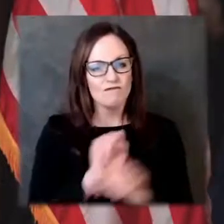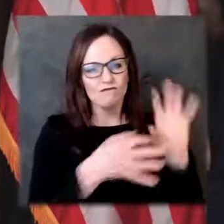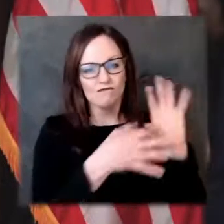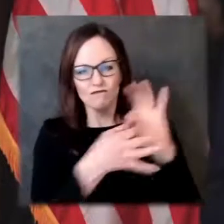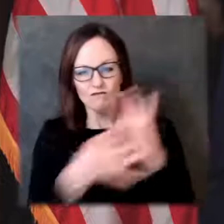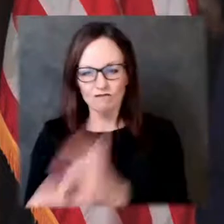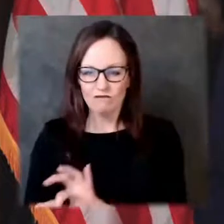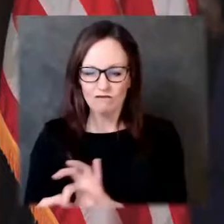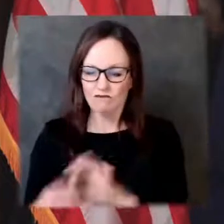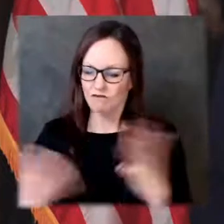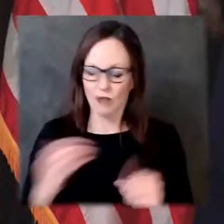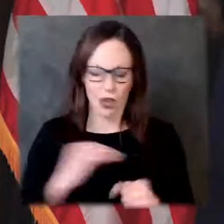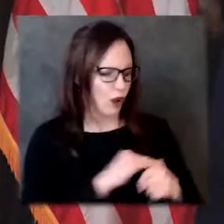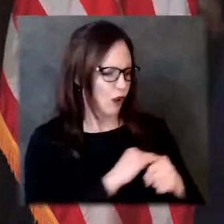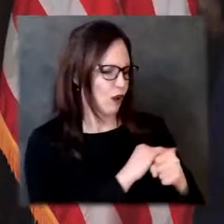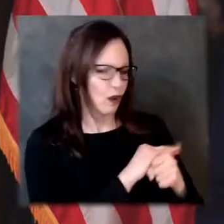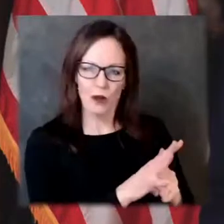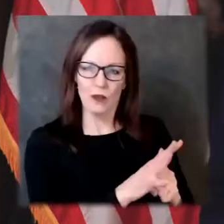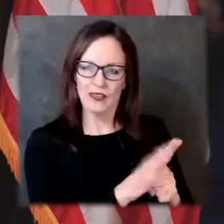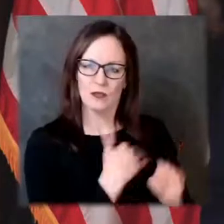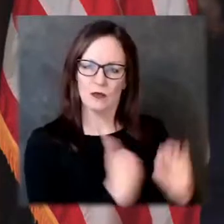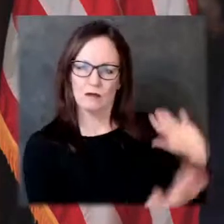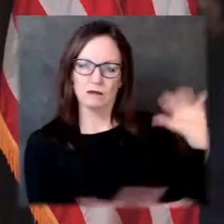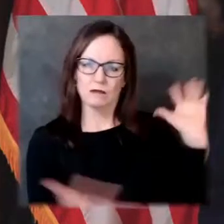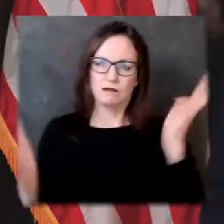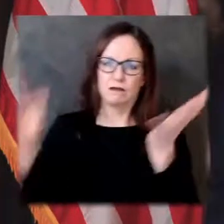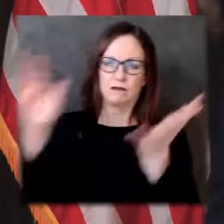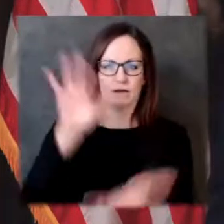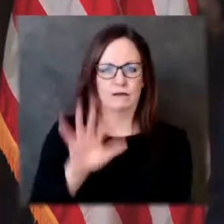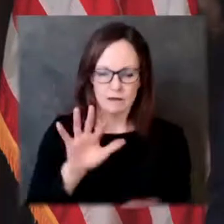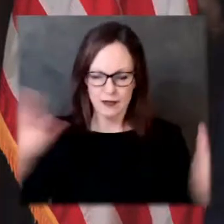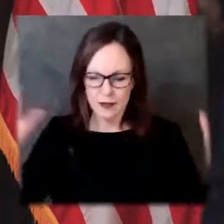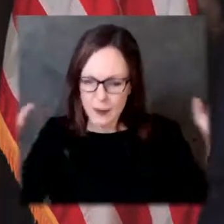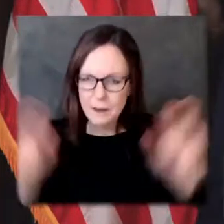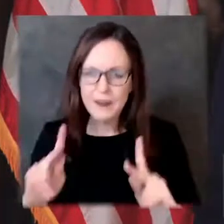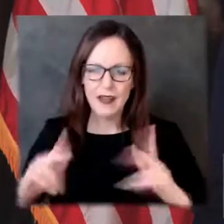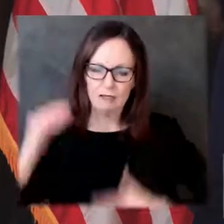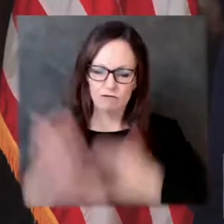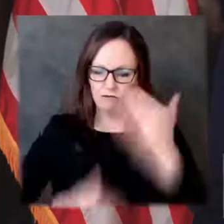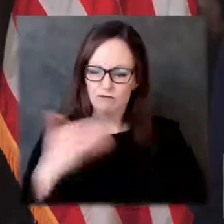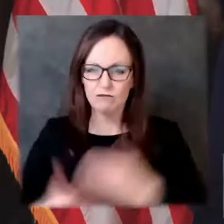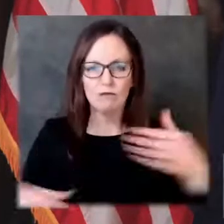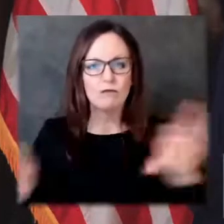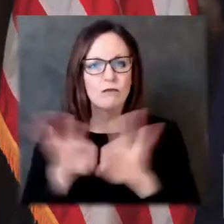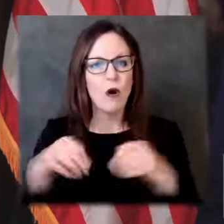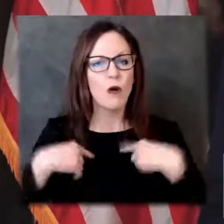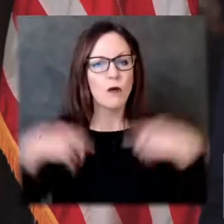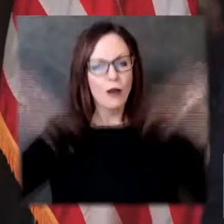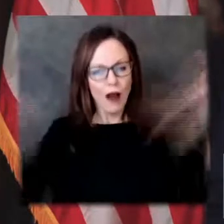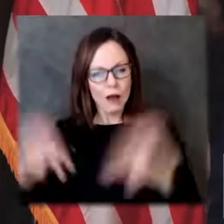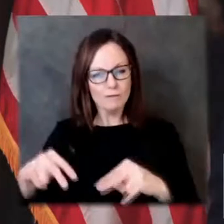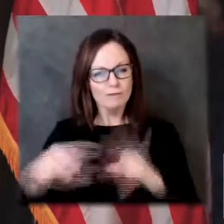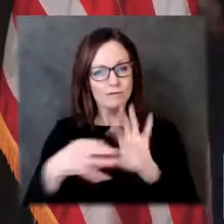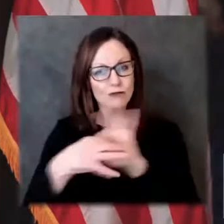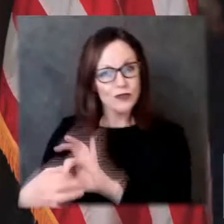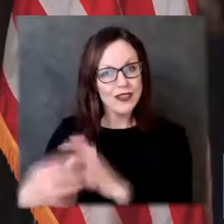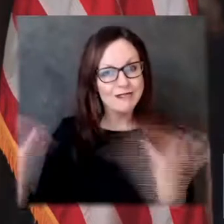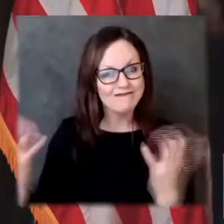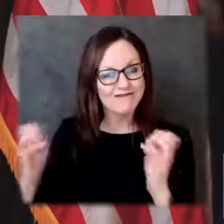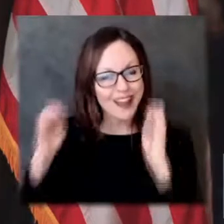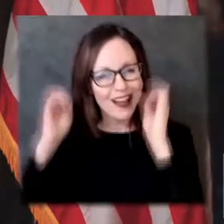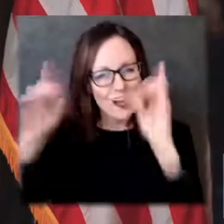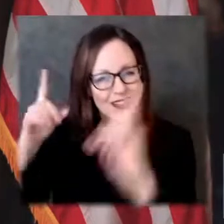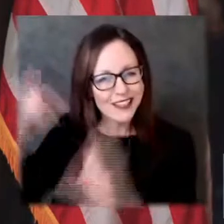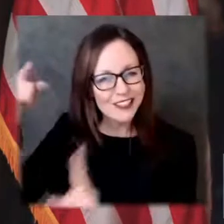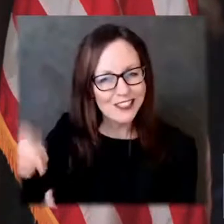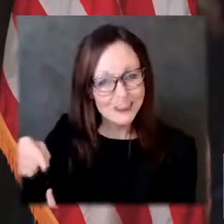If we're going to bounce back from this pandemic, then we have to start by making sure our kids are better off than when we started this pandemic. Every